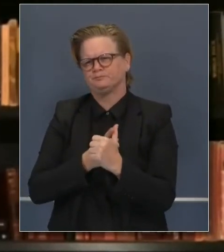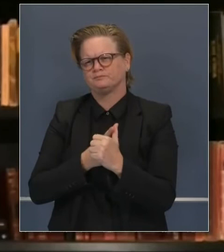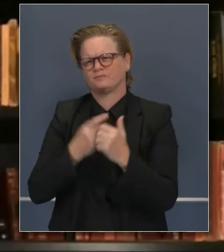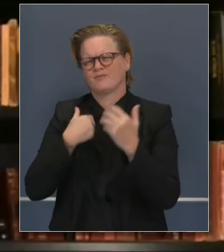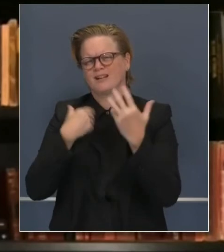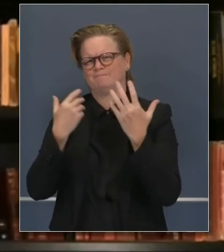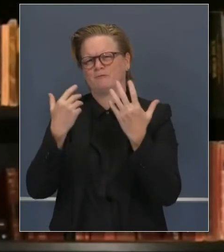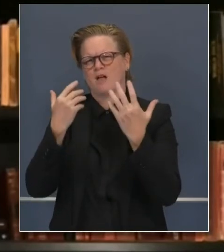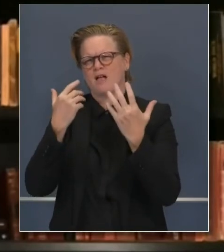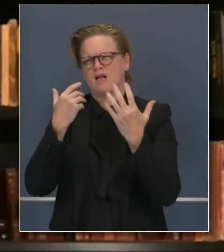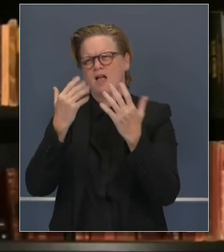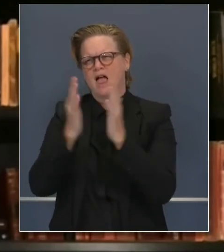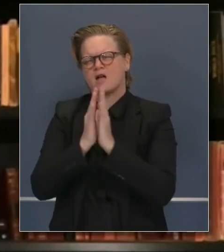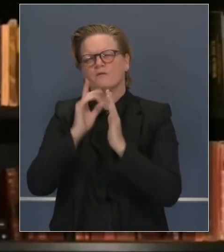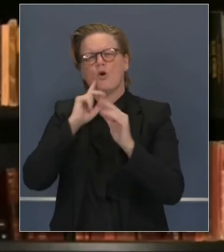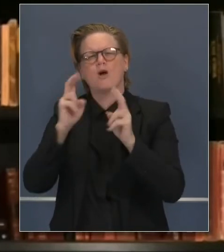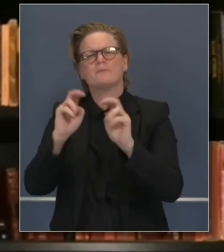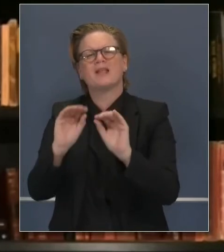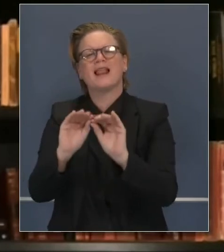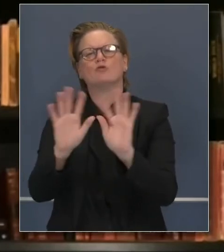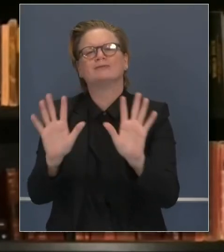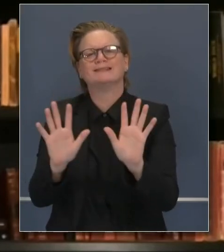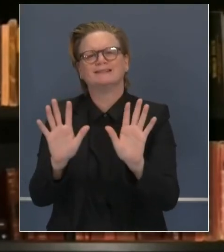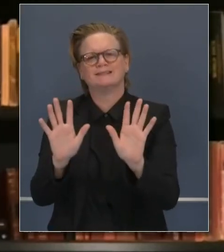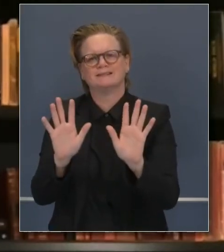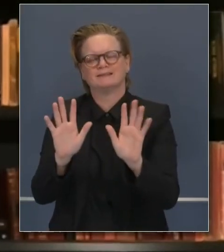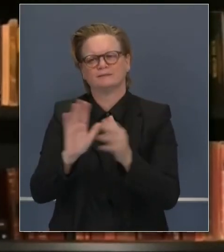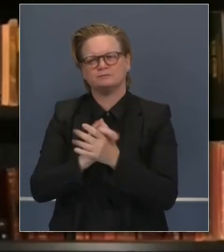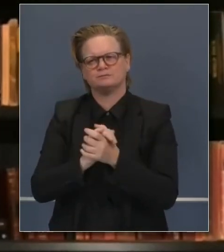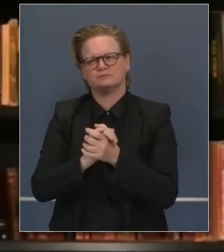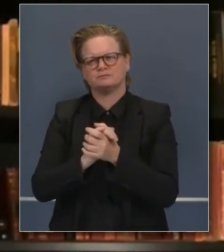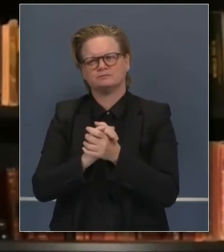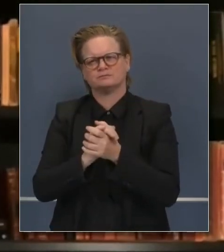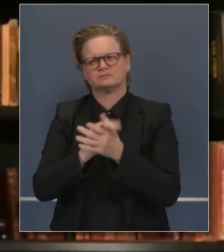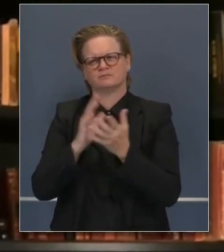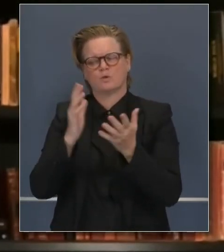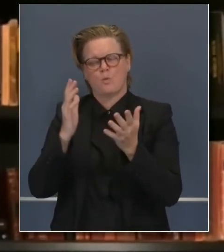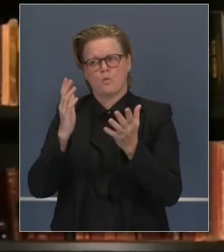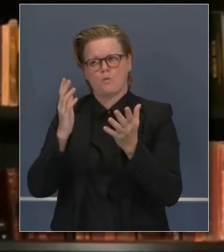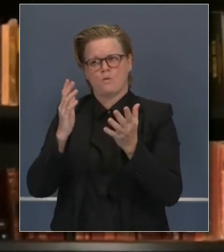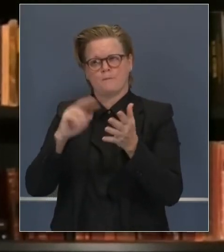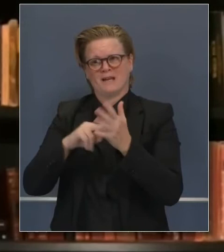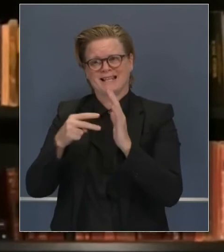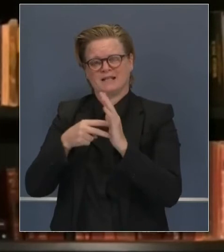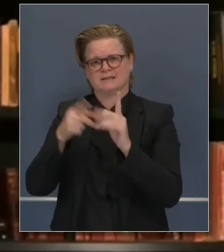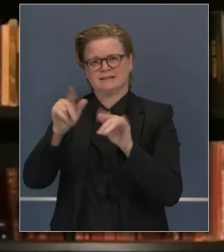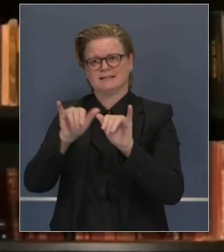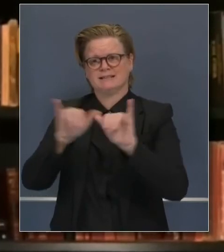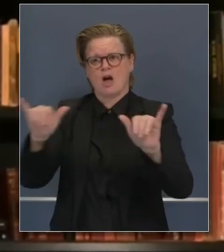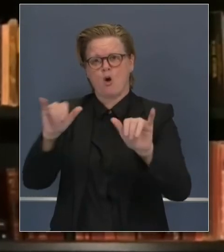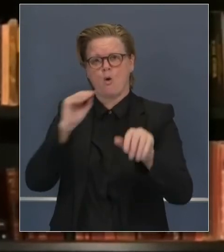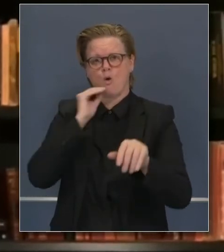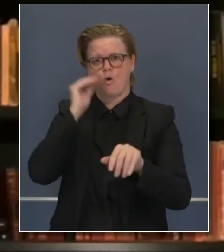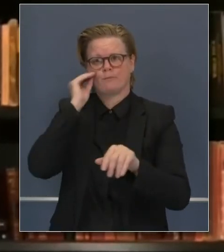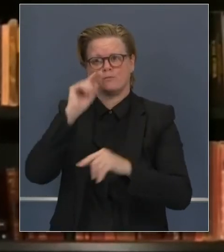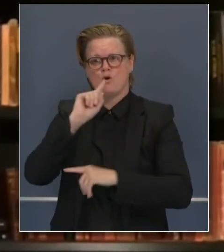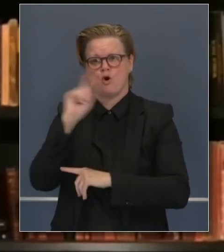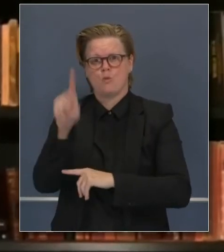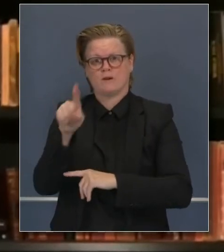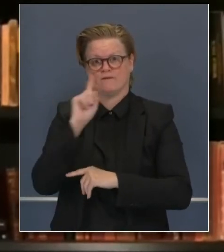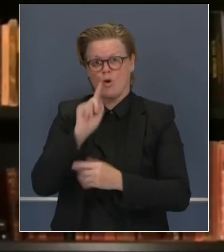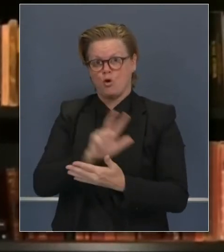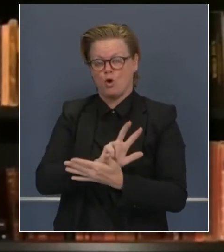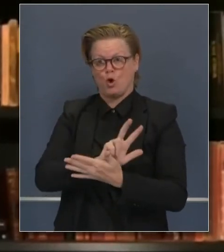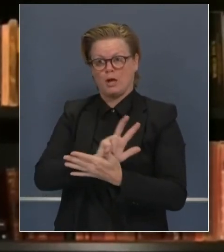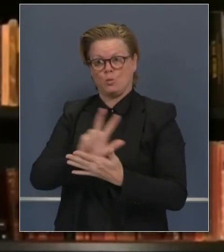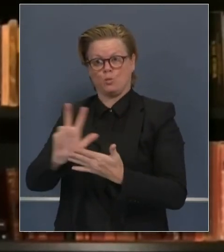regions will remain on the stay-at-home order list, for 3 weeks once it's triggered, but that counties are eligible to come off after